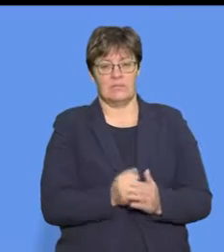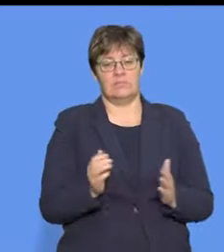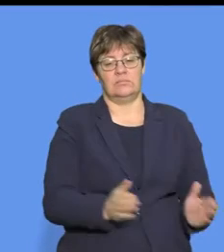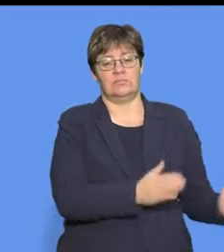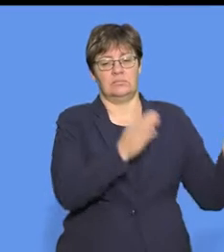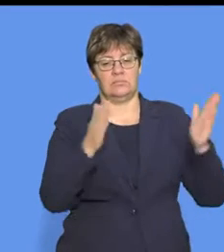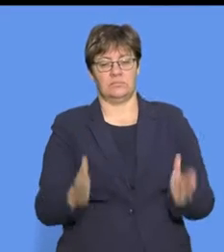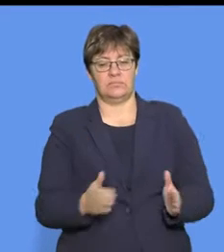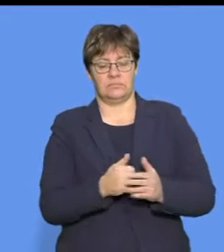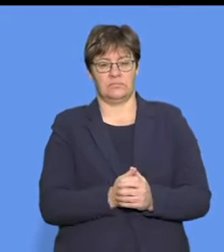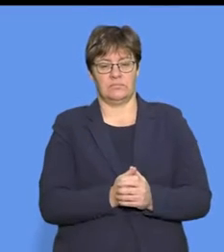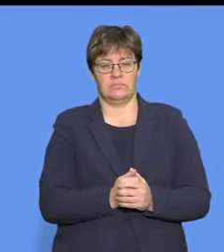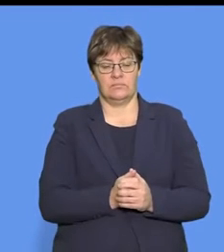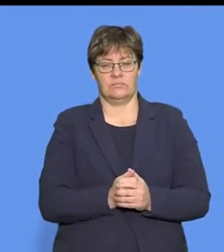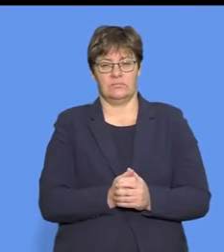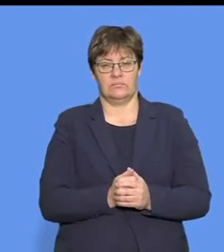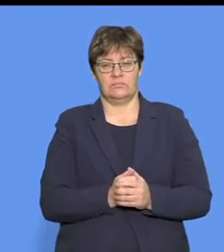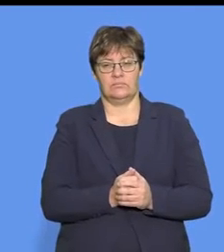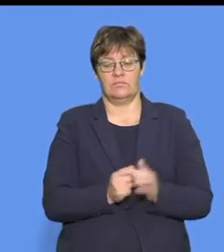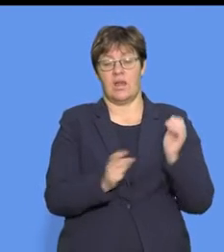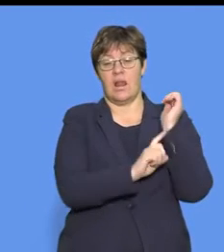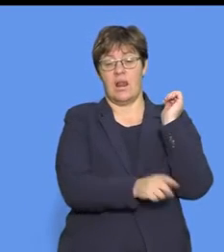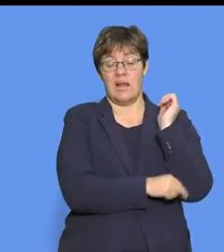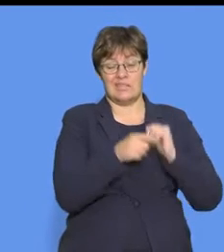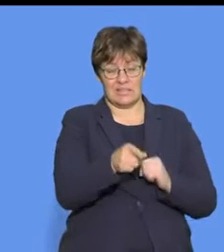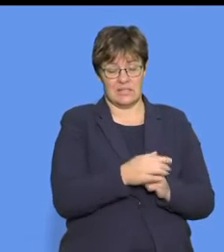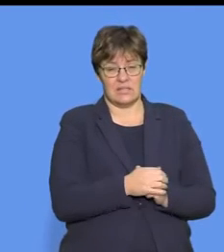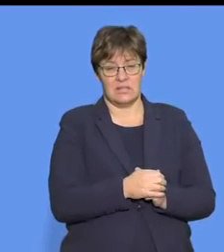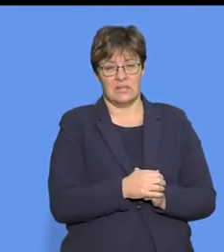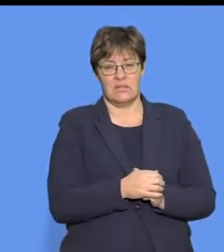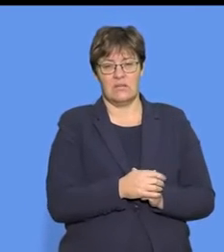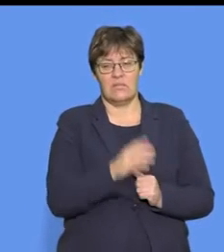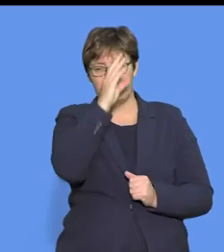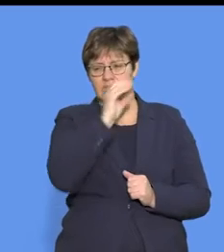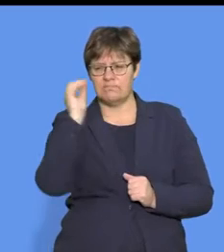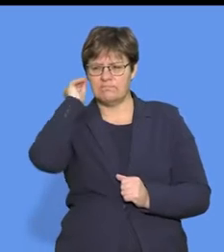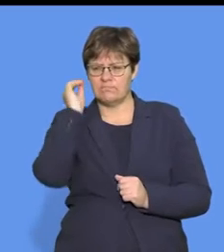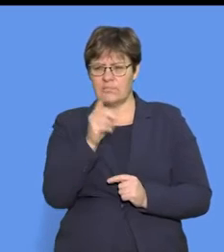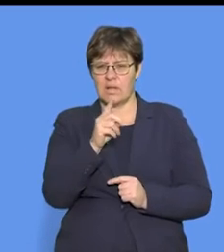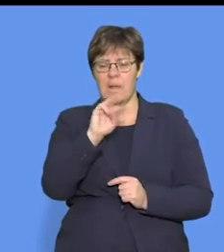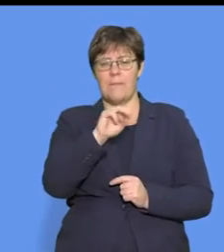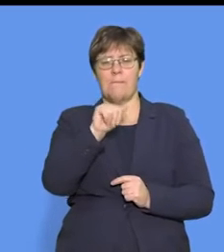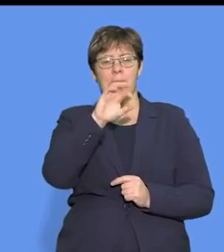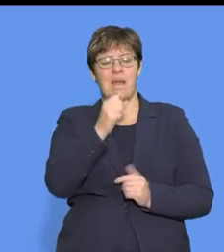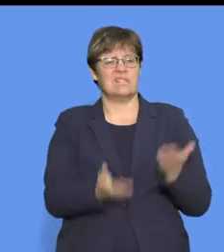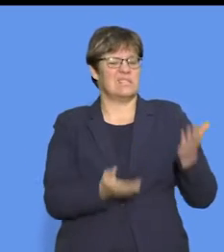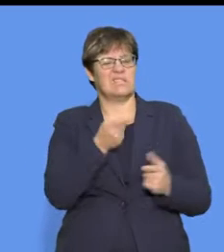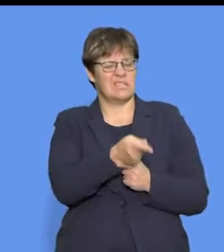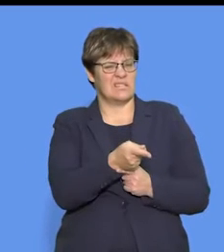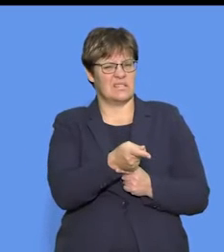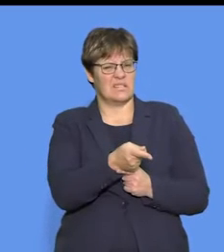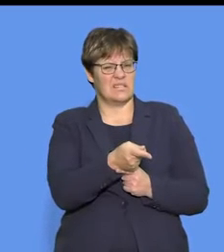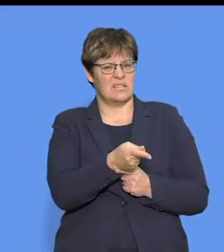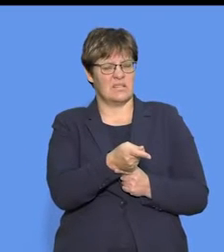conditions. Right, let's look at the last question for this section. What would you notice about